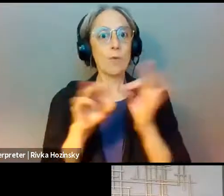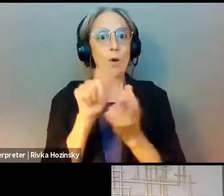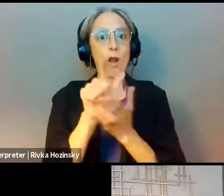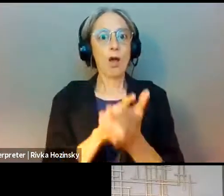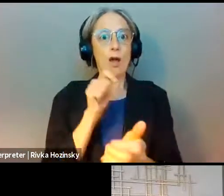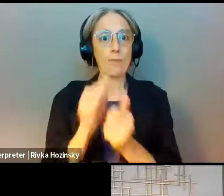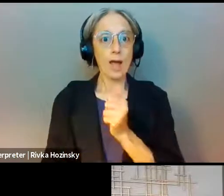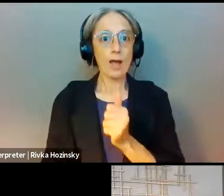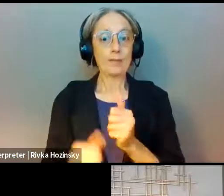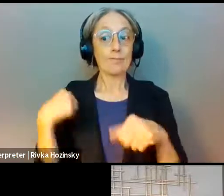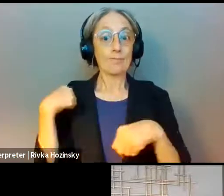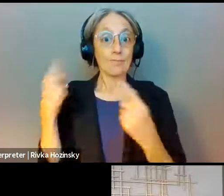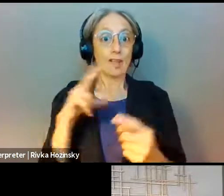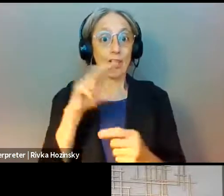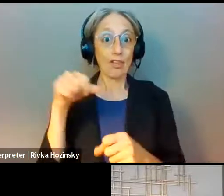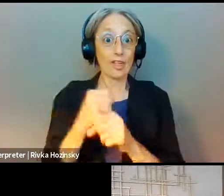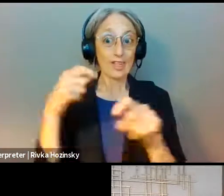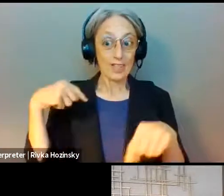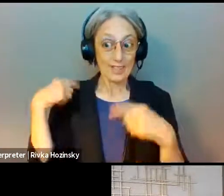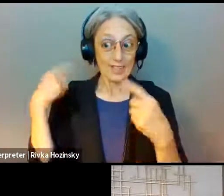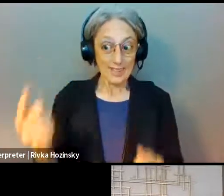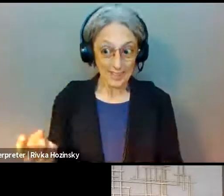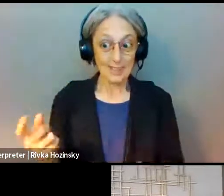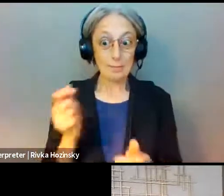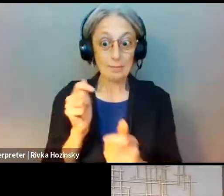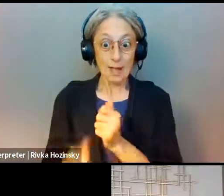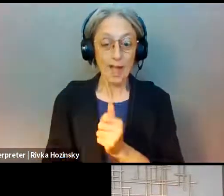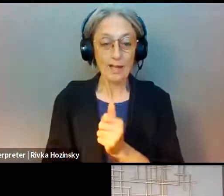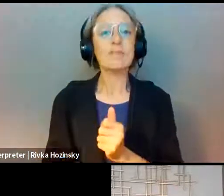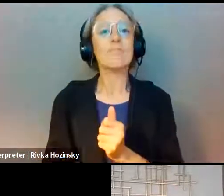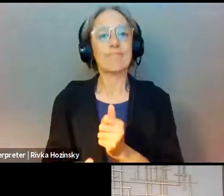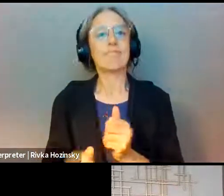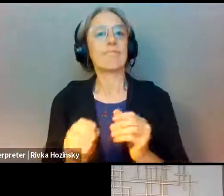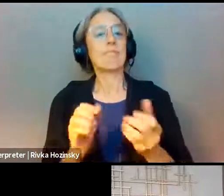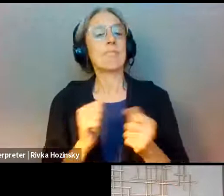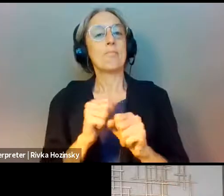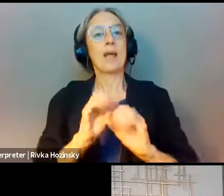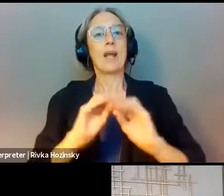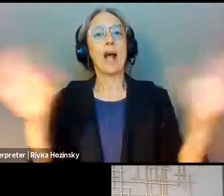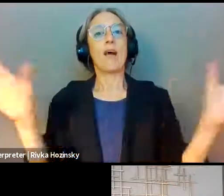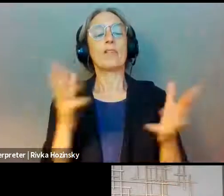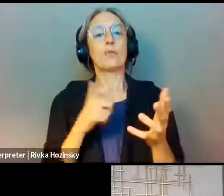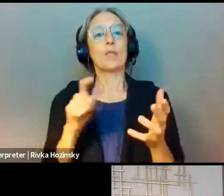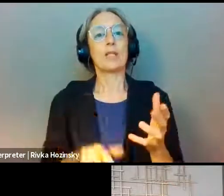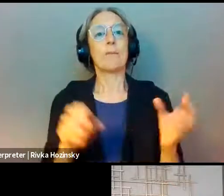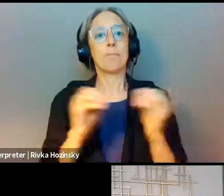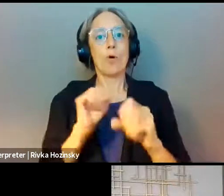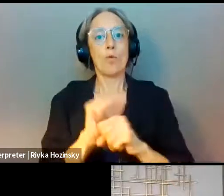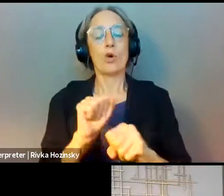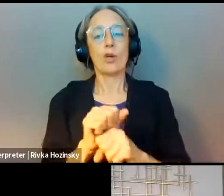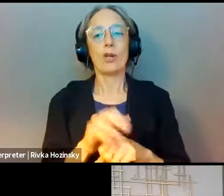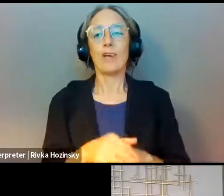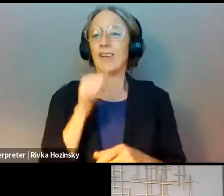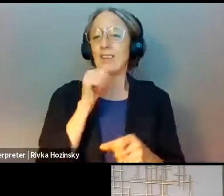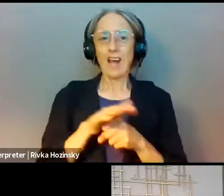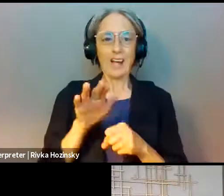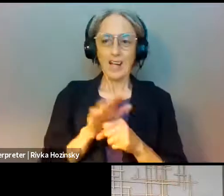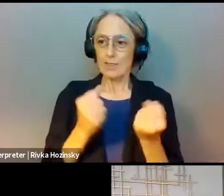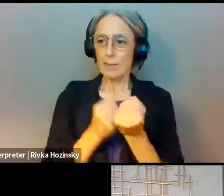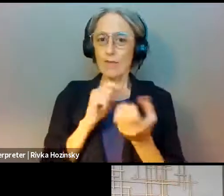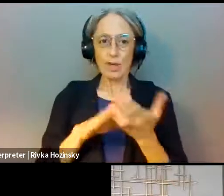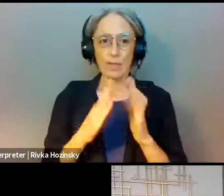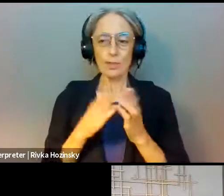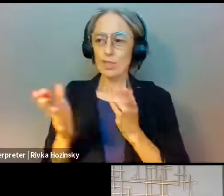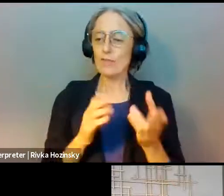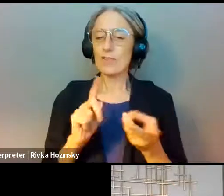3 decades have revealed how much further we have to go. Today, there is still insufficient support for community-based services, insufficient access